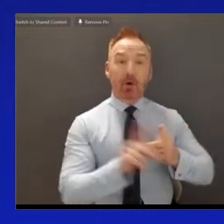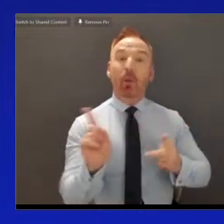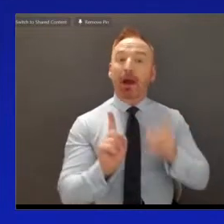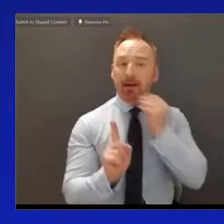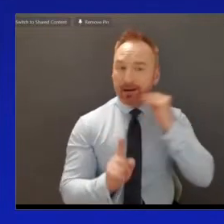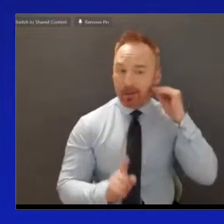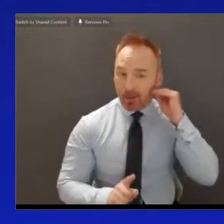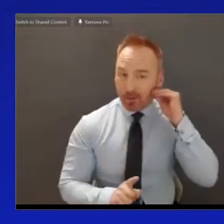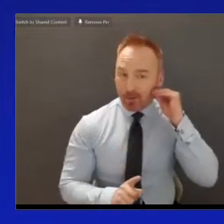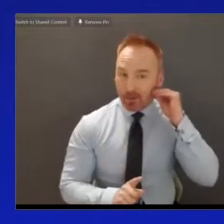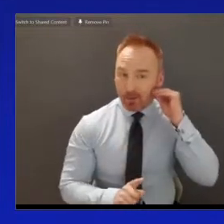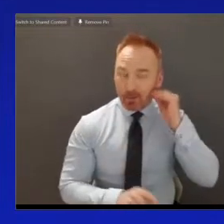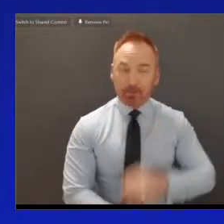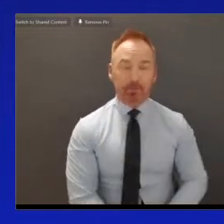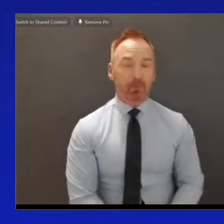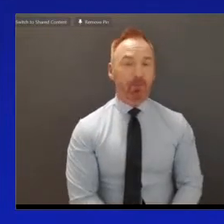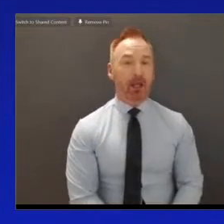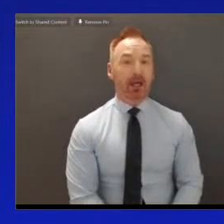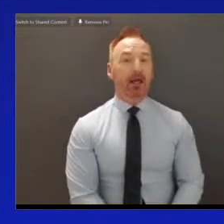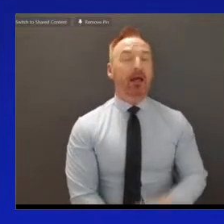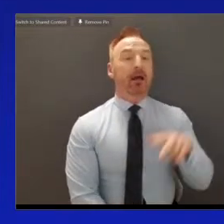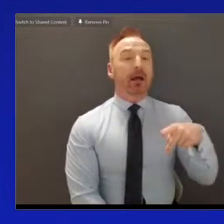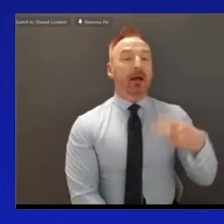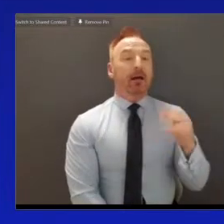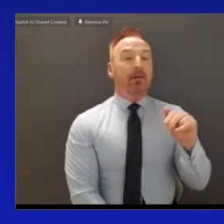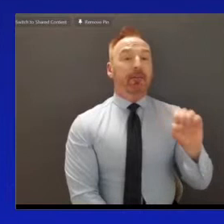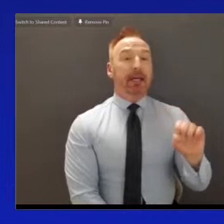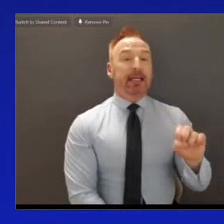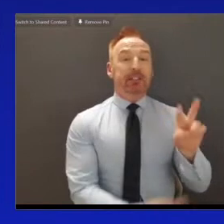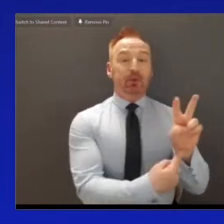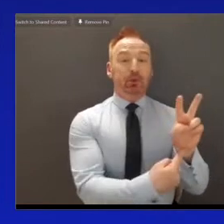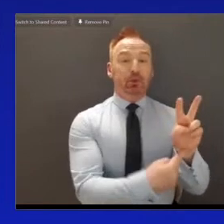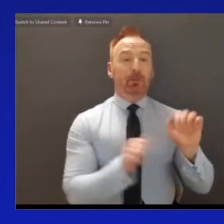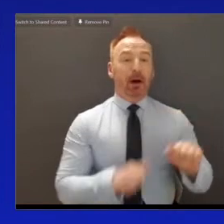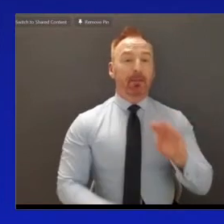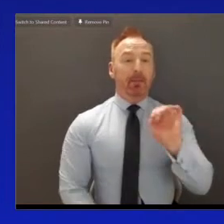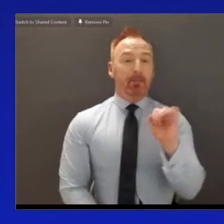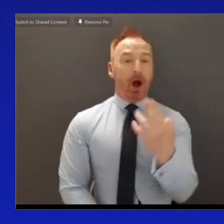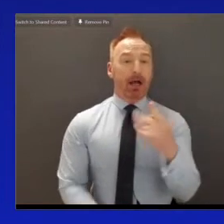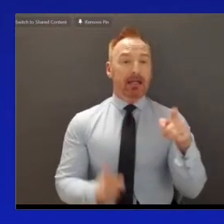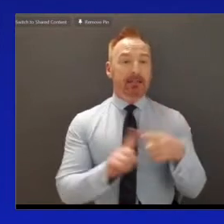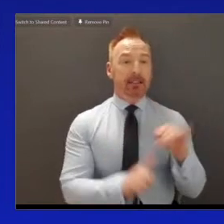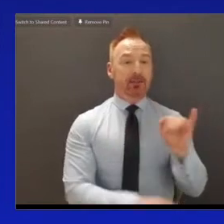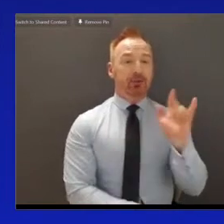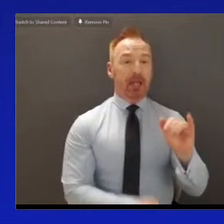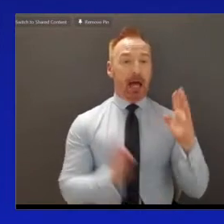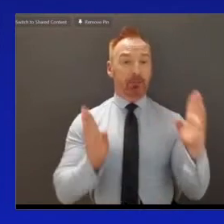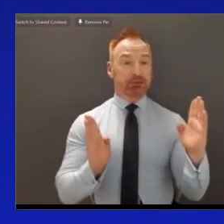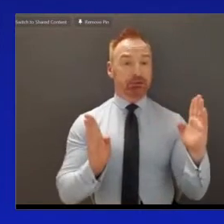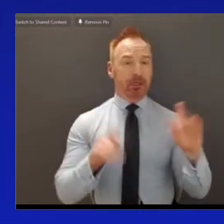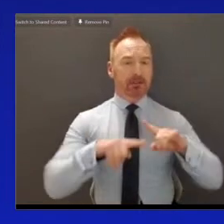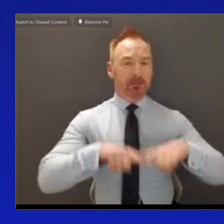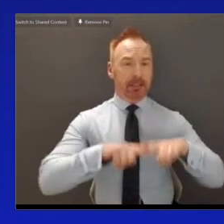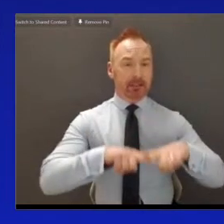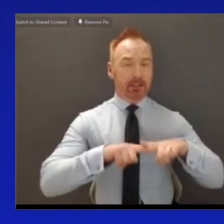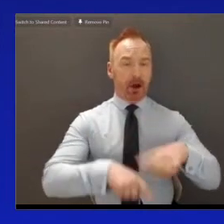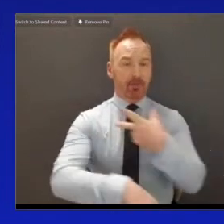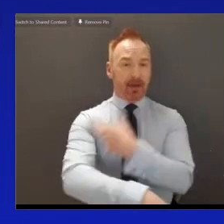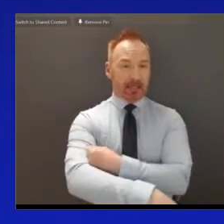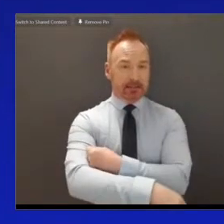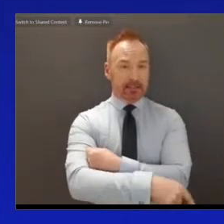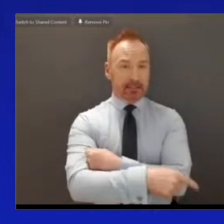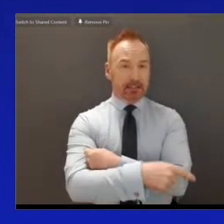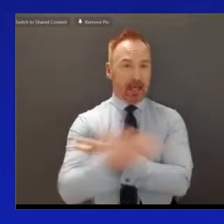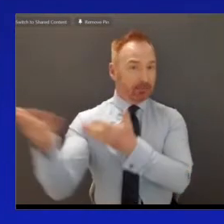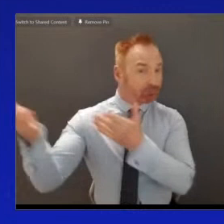that phase 2 could start in March and will go until July, again, depending on vaccine supply. In the second phase,